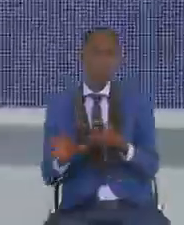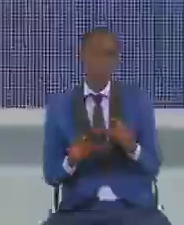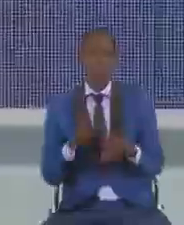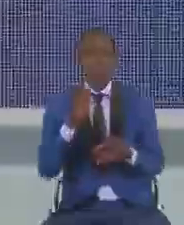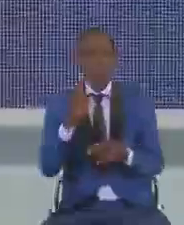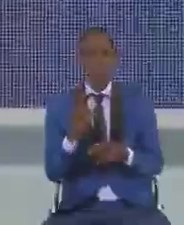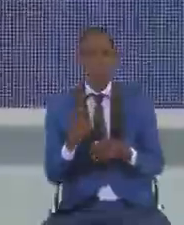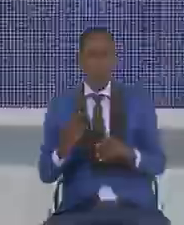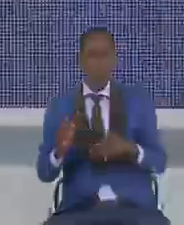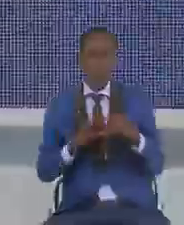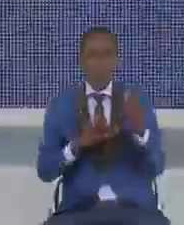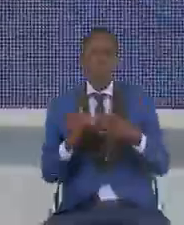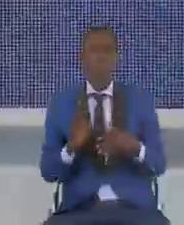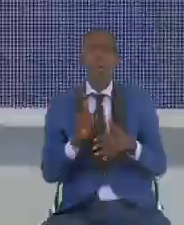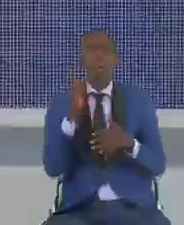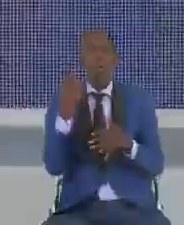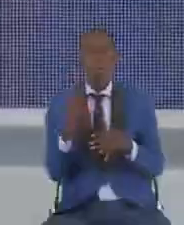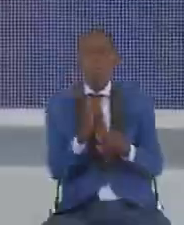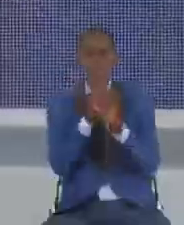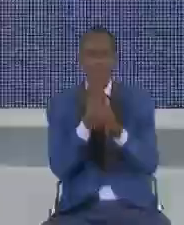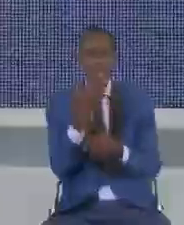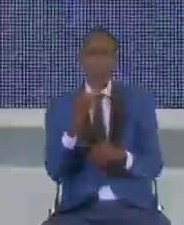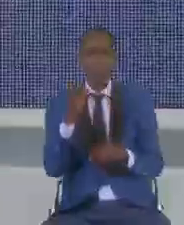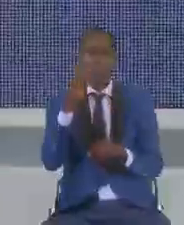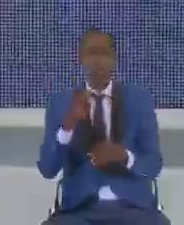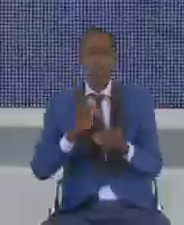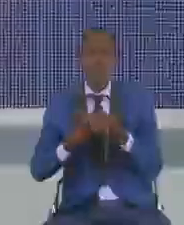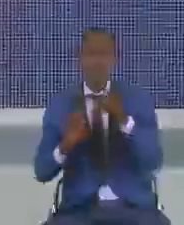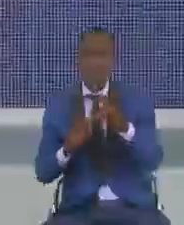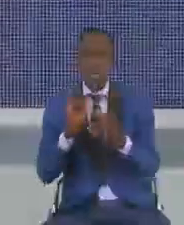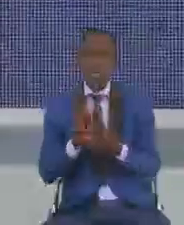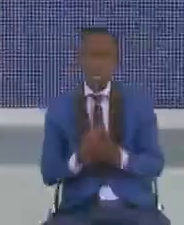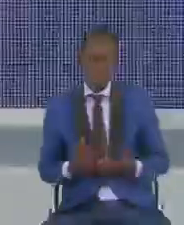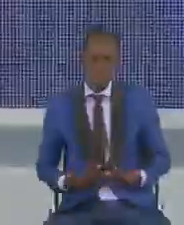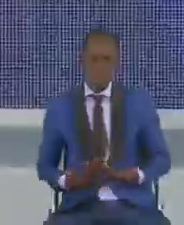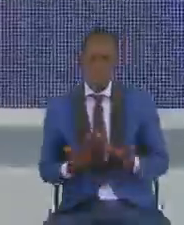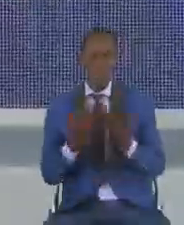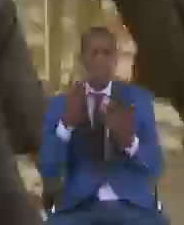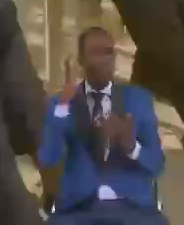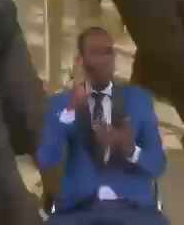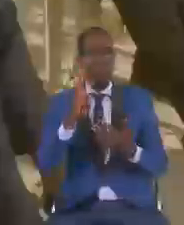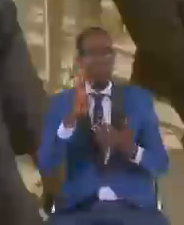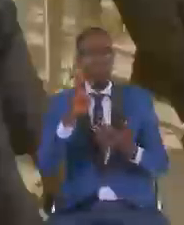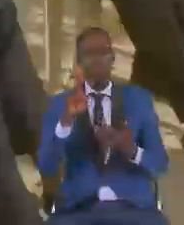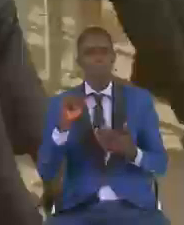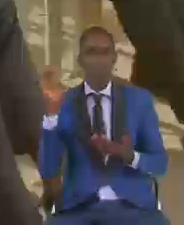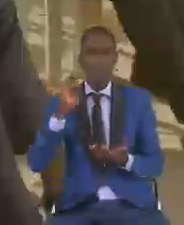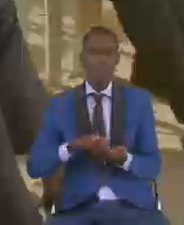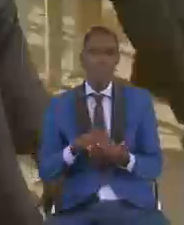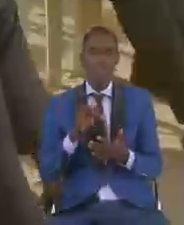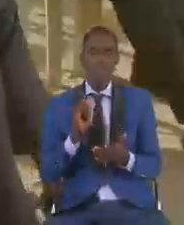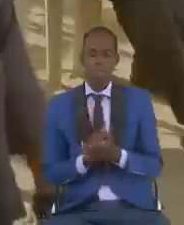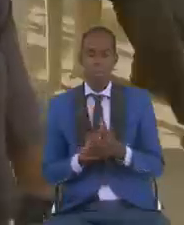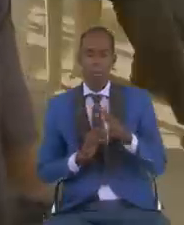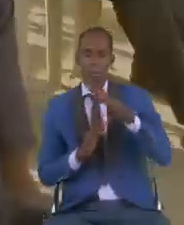stir up the gift of God in you, that fire will burn again. That